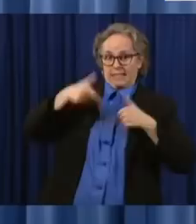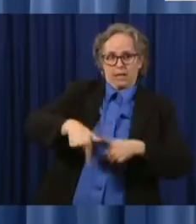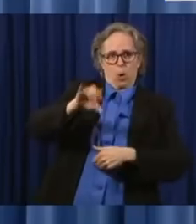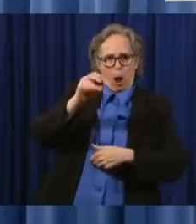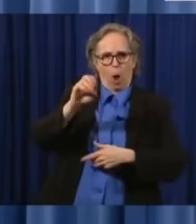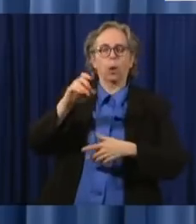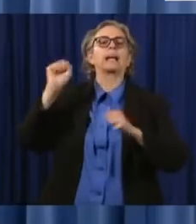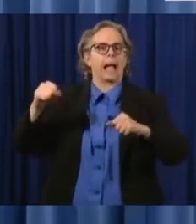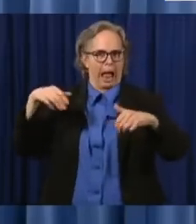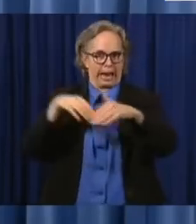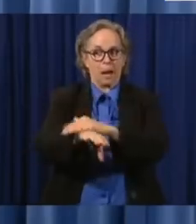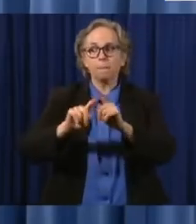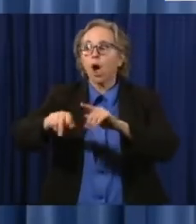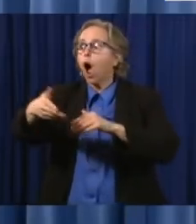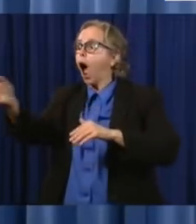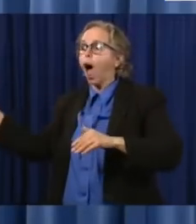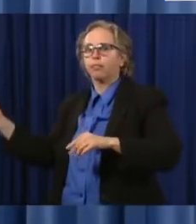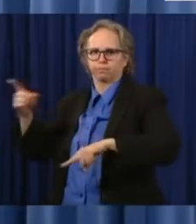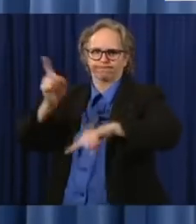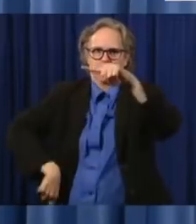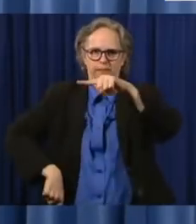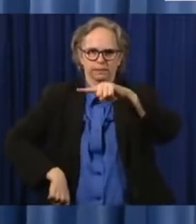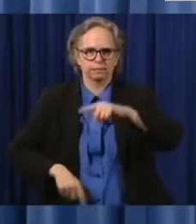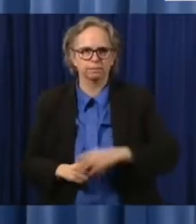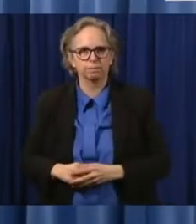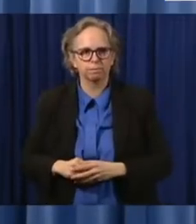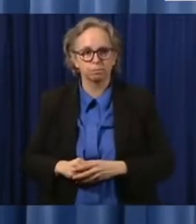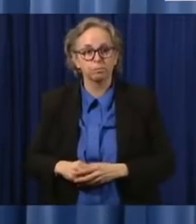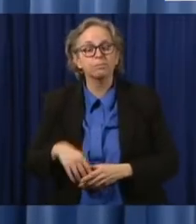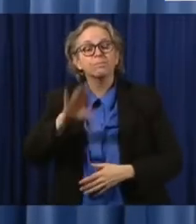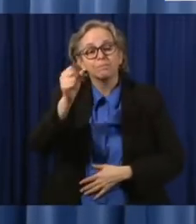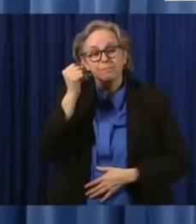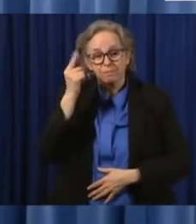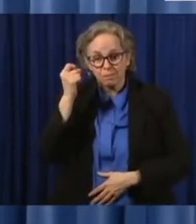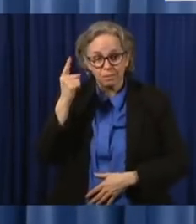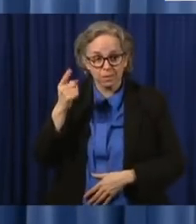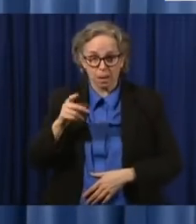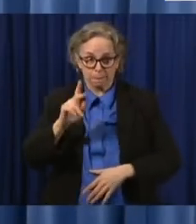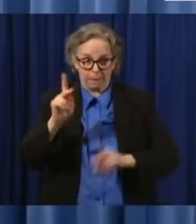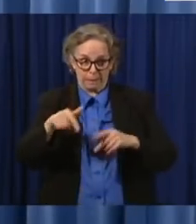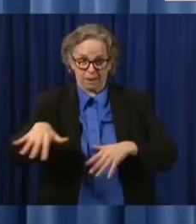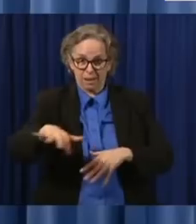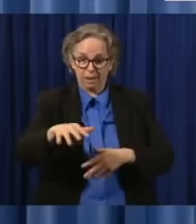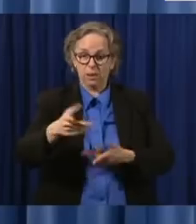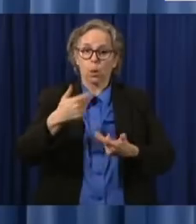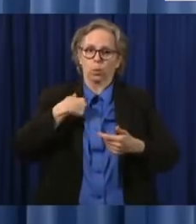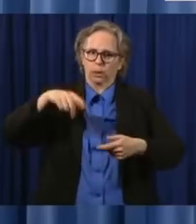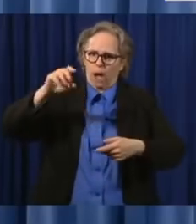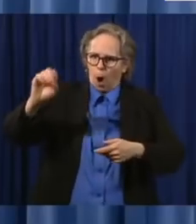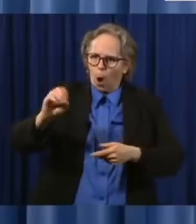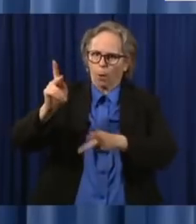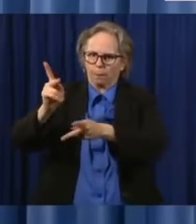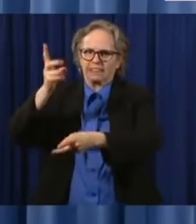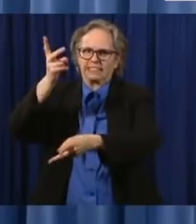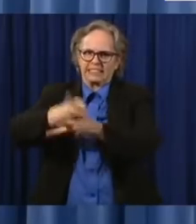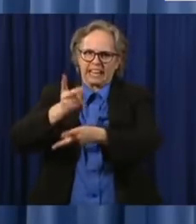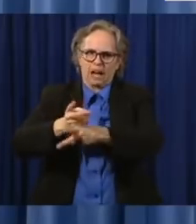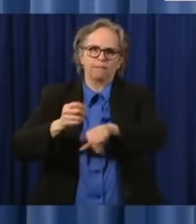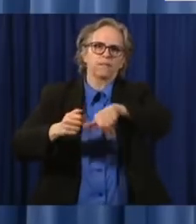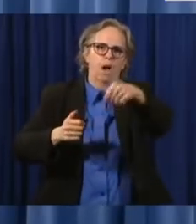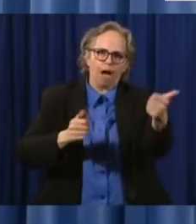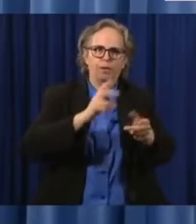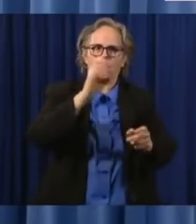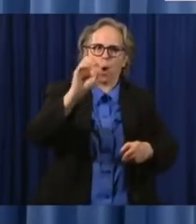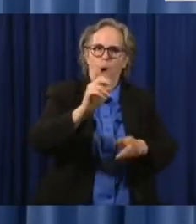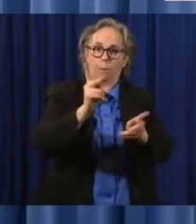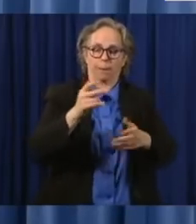Ohioans take care of Ohioans. That is really the core of who we are. And Ohioans have done this